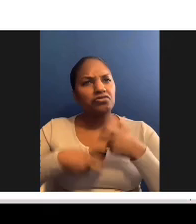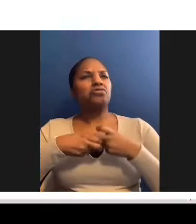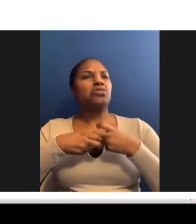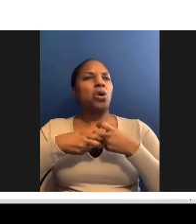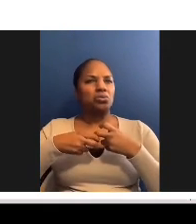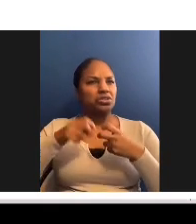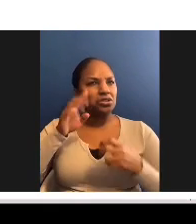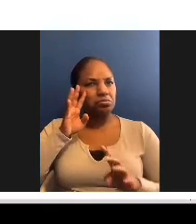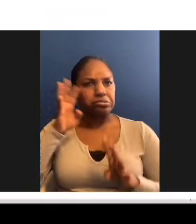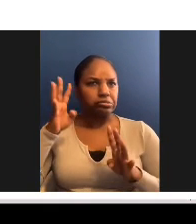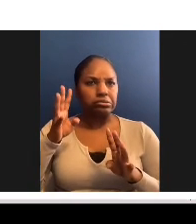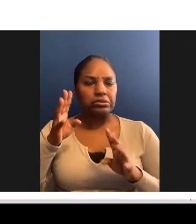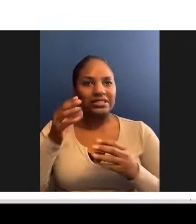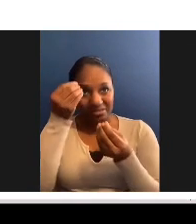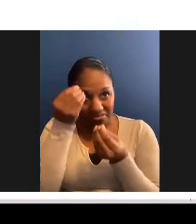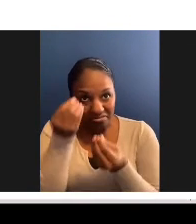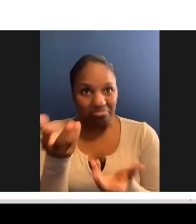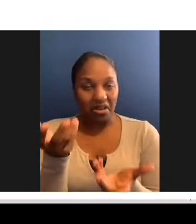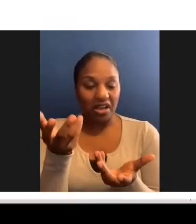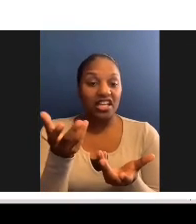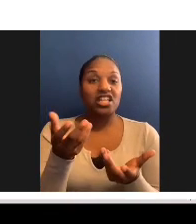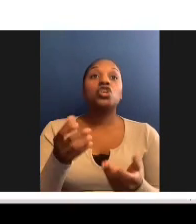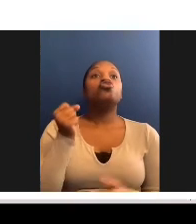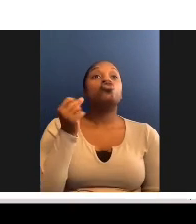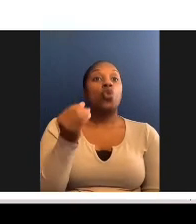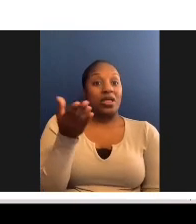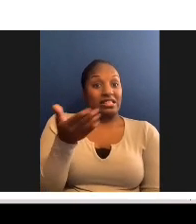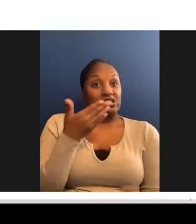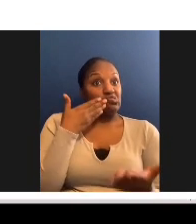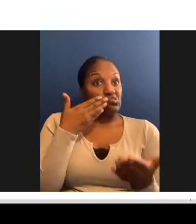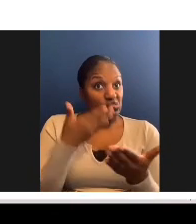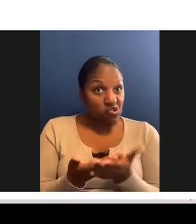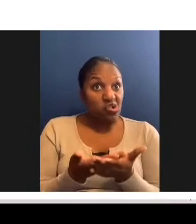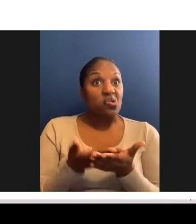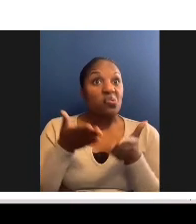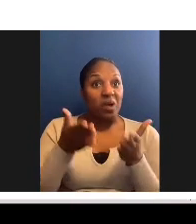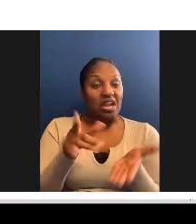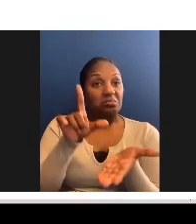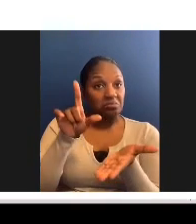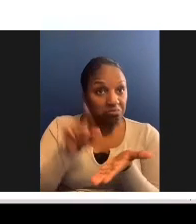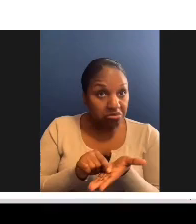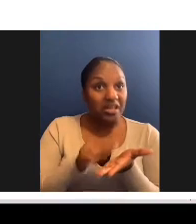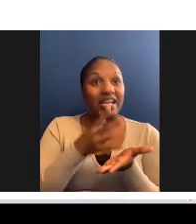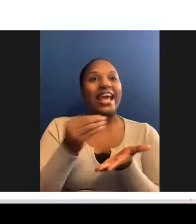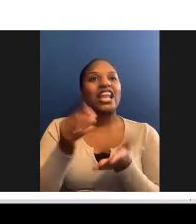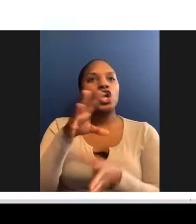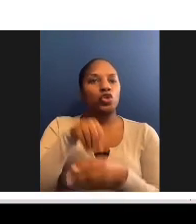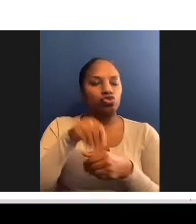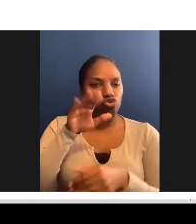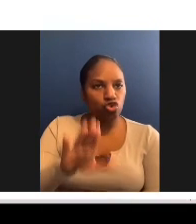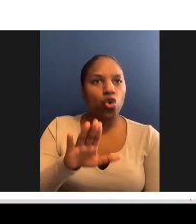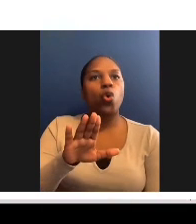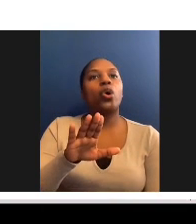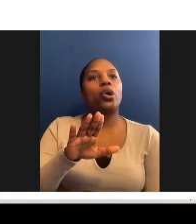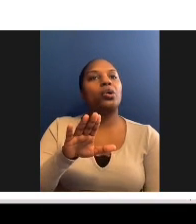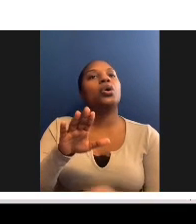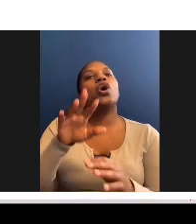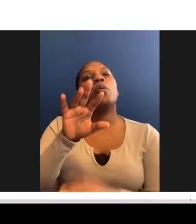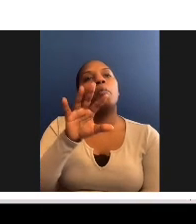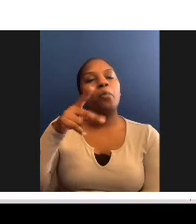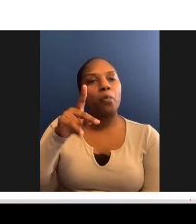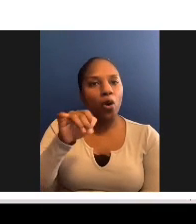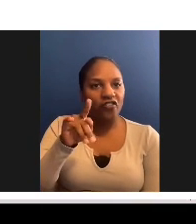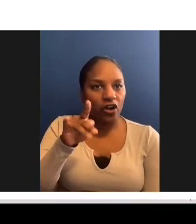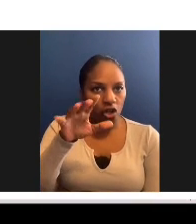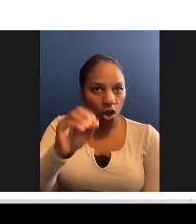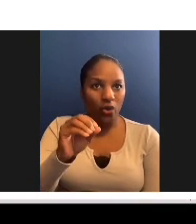to do to print this and include that maybe in their portfolio so that they can have that. It's also a great discussion to use